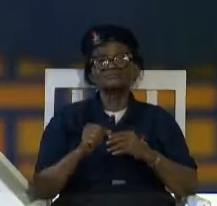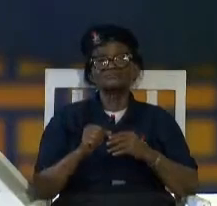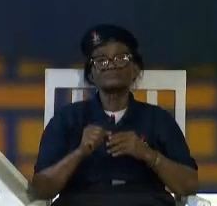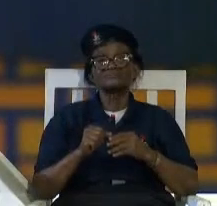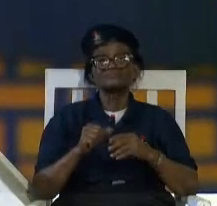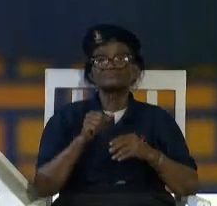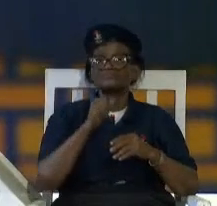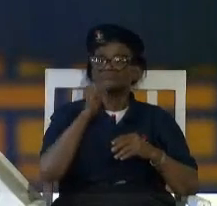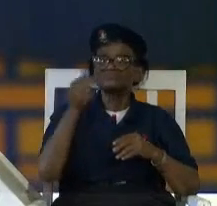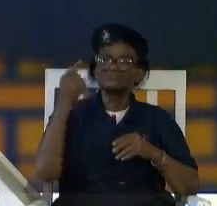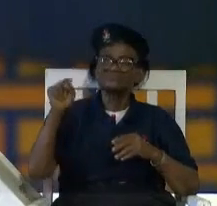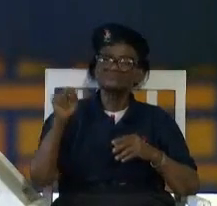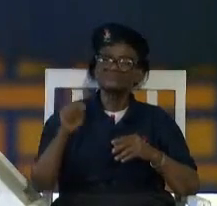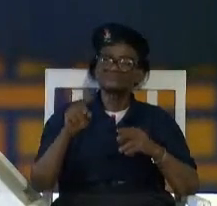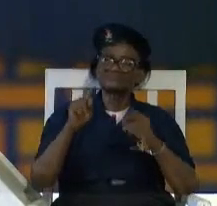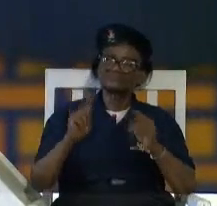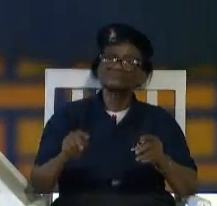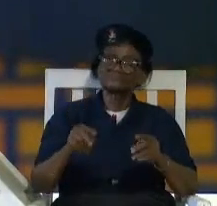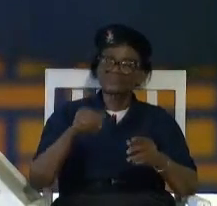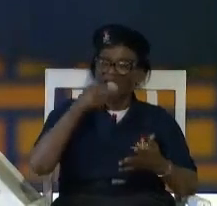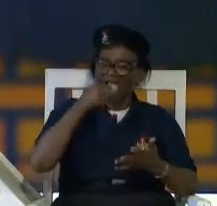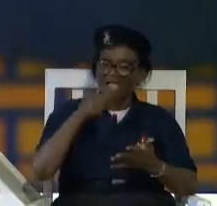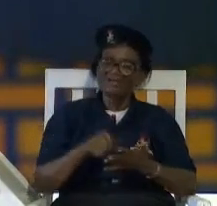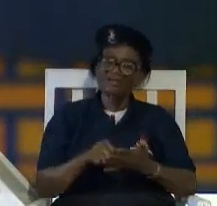not for personal letters.